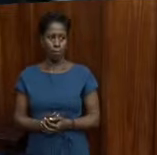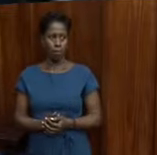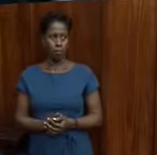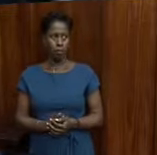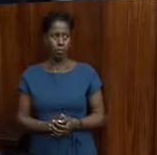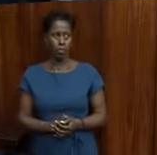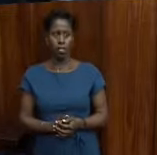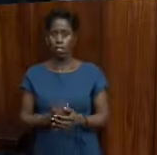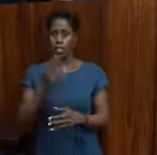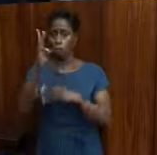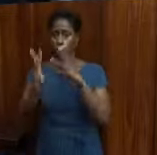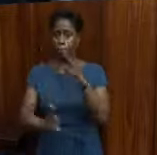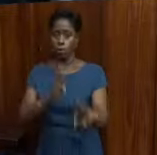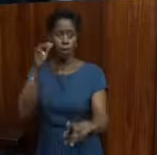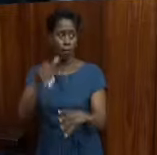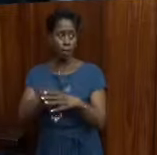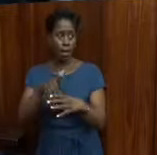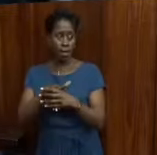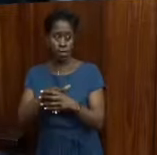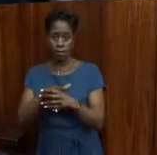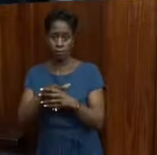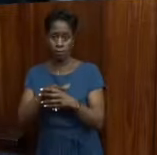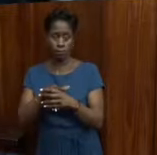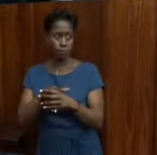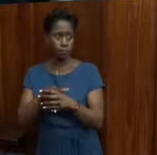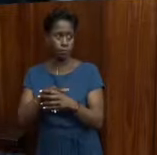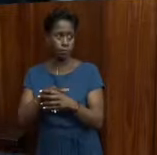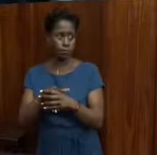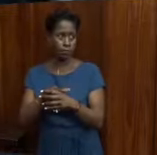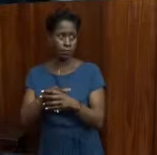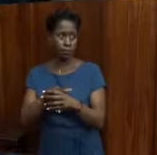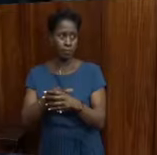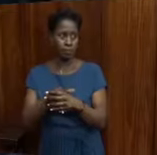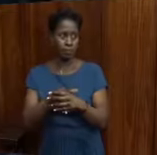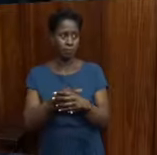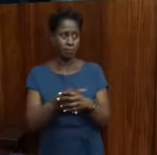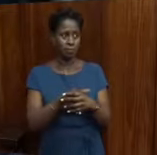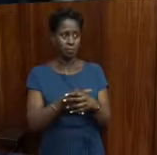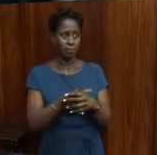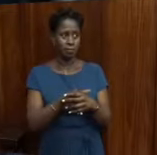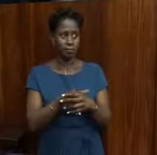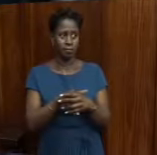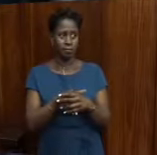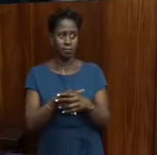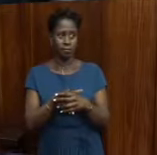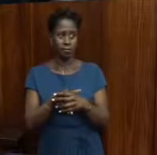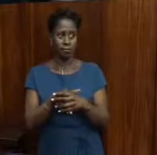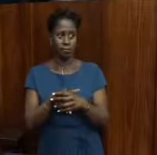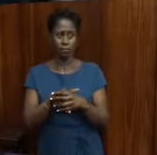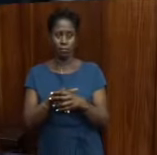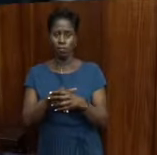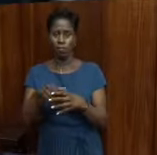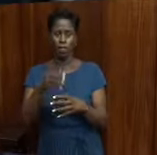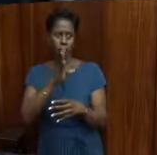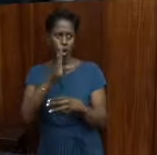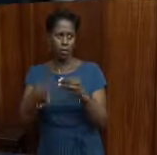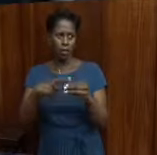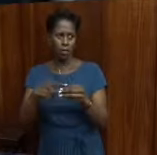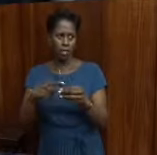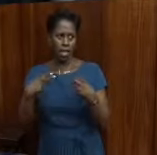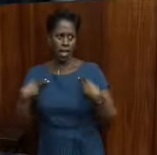The World Bank-funded Health System Strengthening Project will additionally help to strengthen the country's public health preparedness